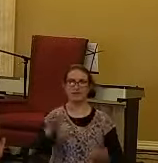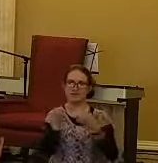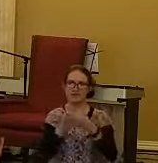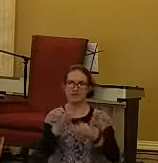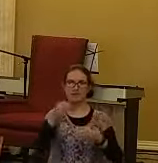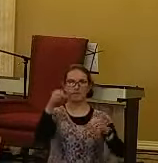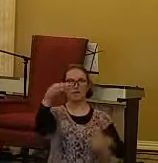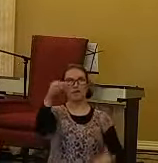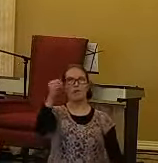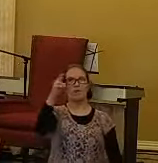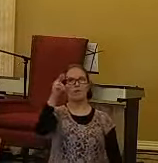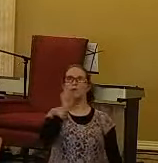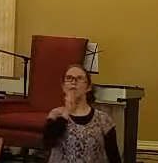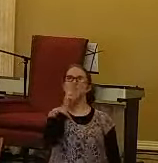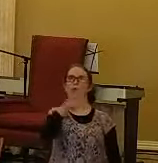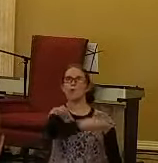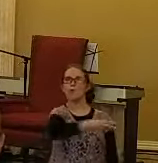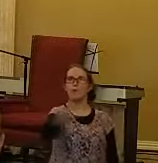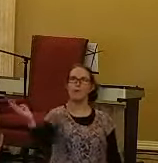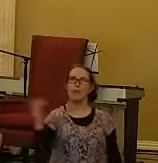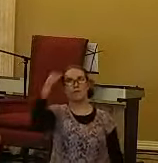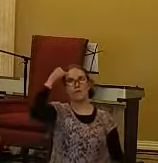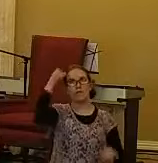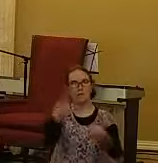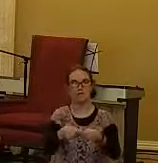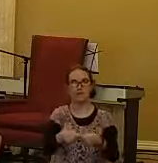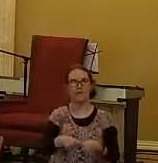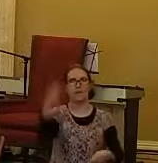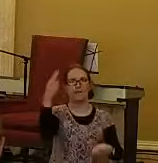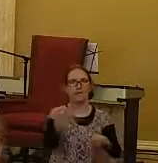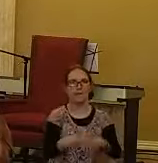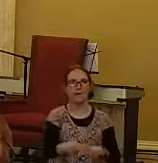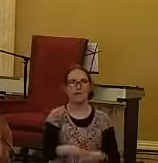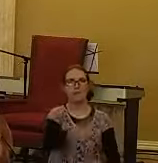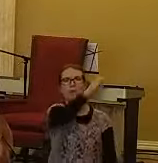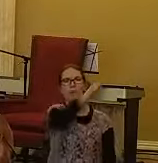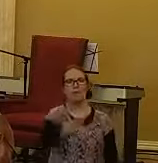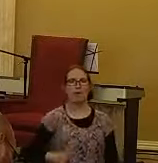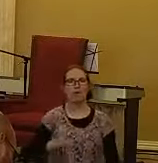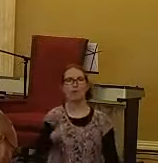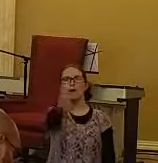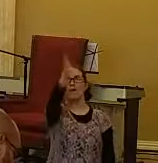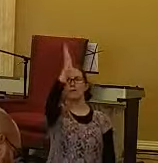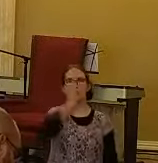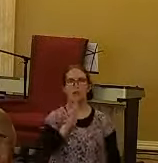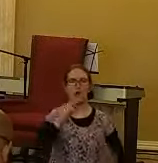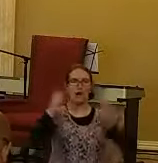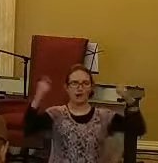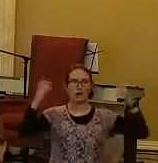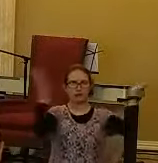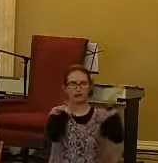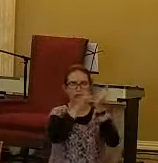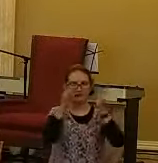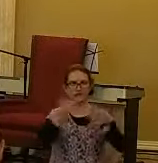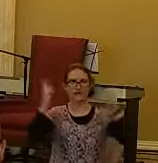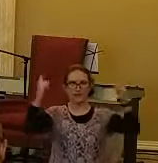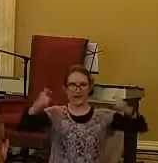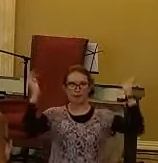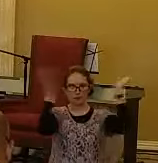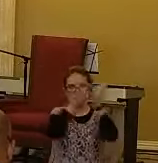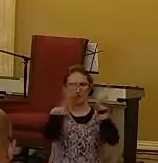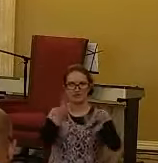in horses, but we will remember the name of the Lord our God. Hallelujah, yeah, Jesus.